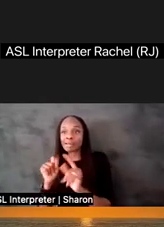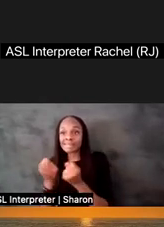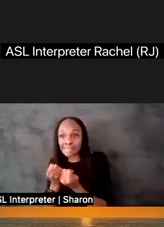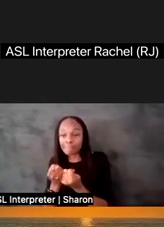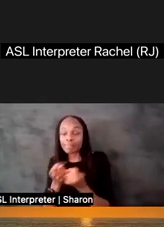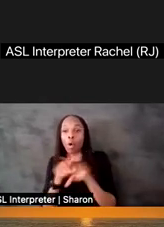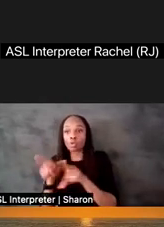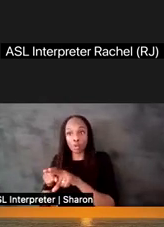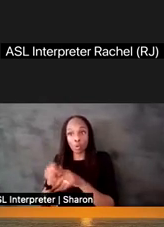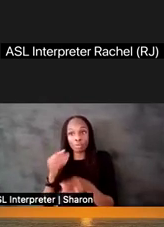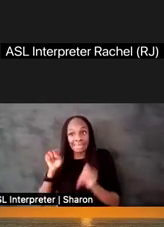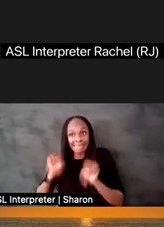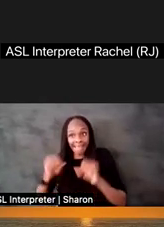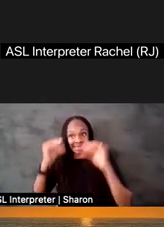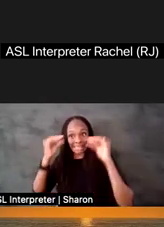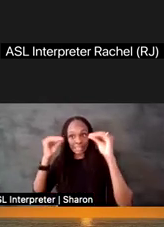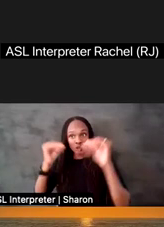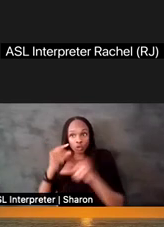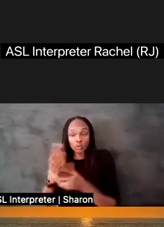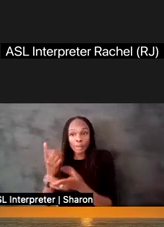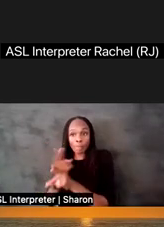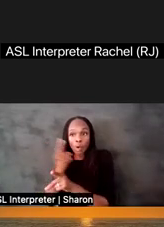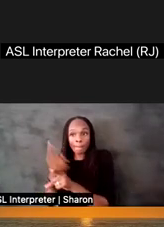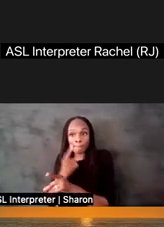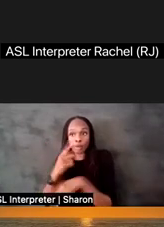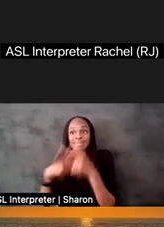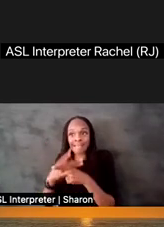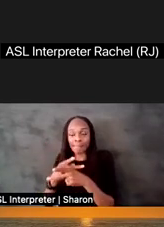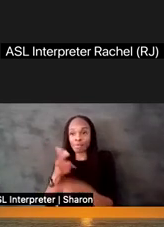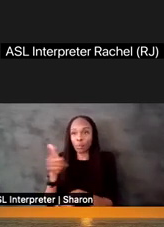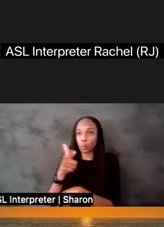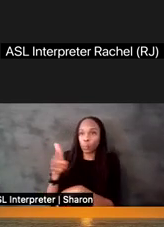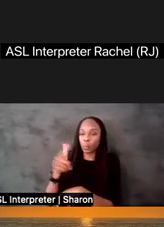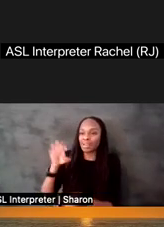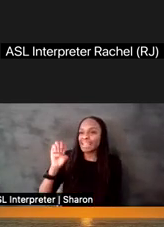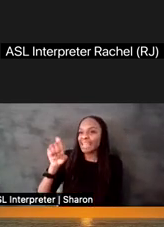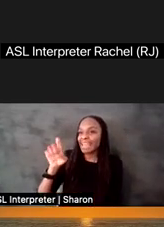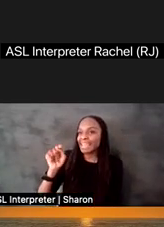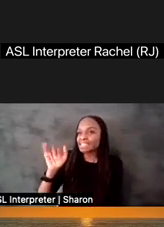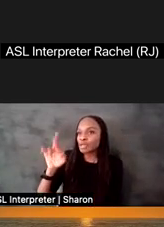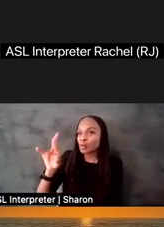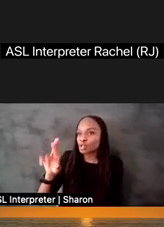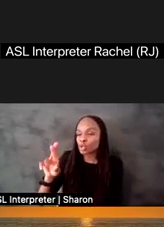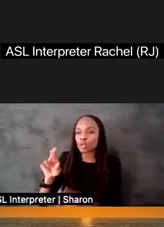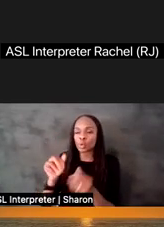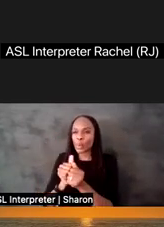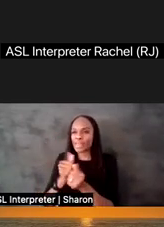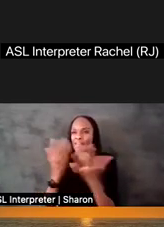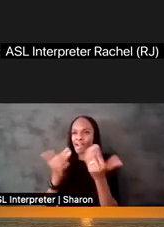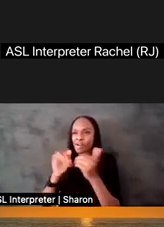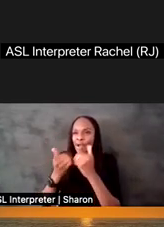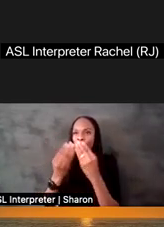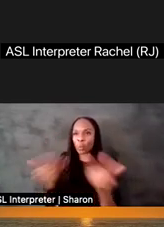actually teach you the proper types of extinguishers and how to extinguish a fire, and you get to practice